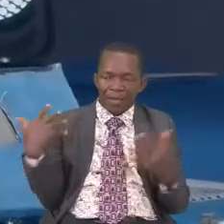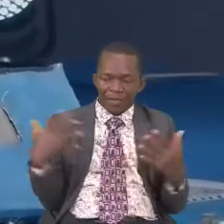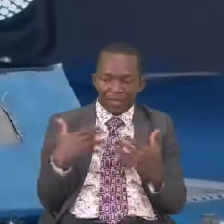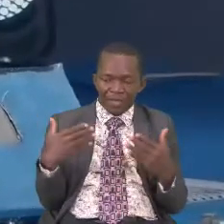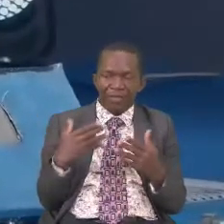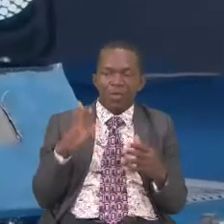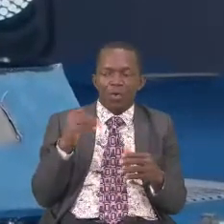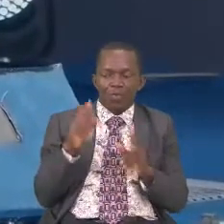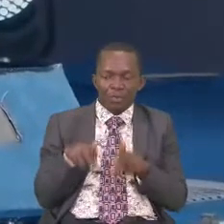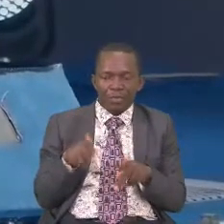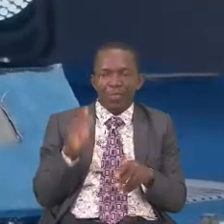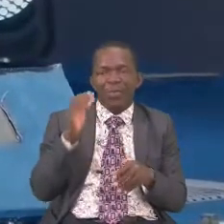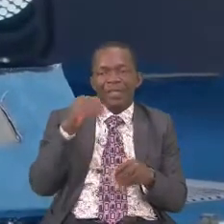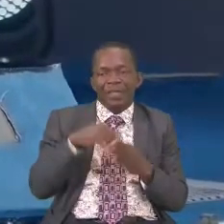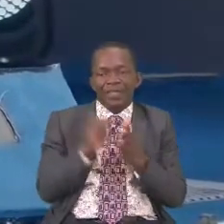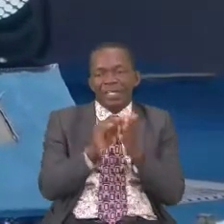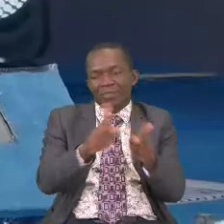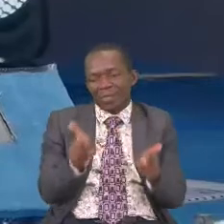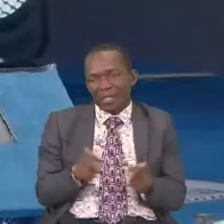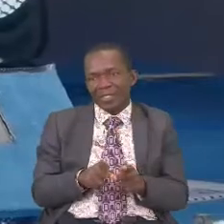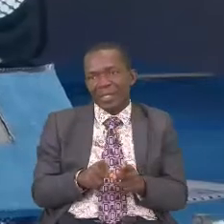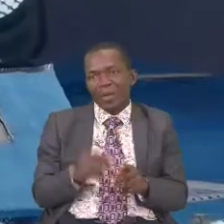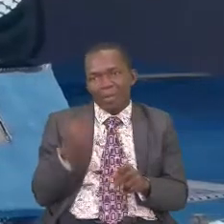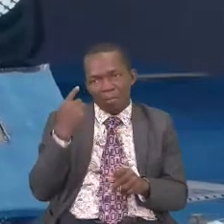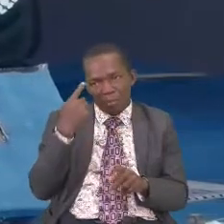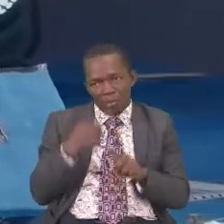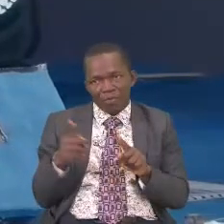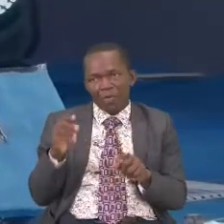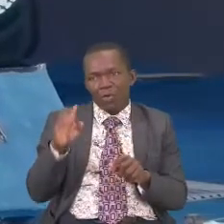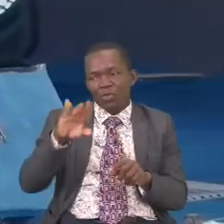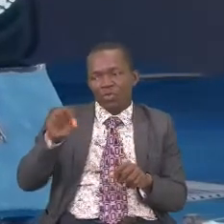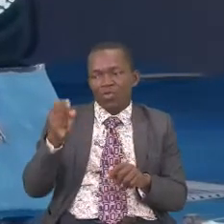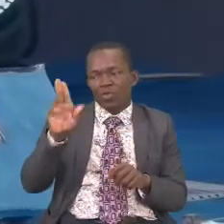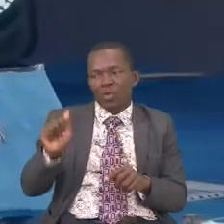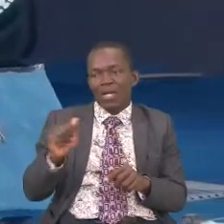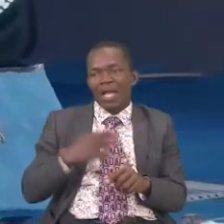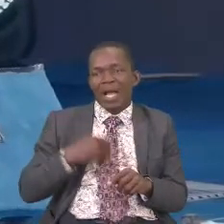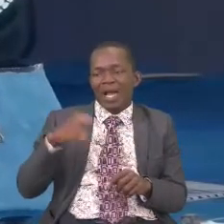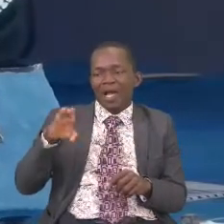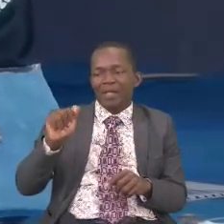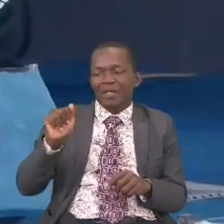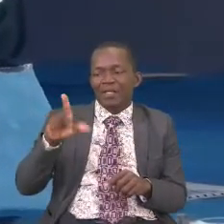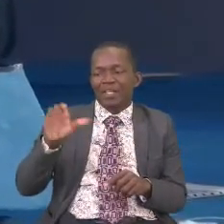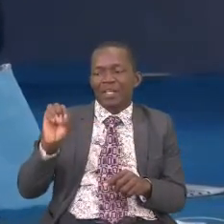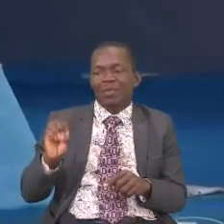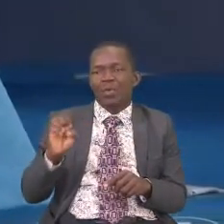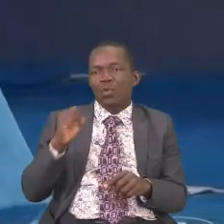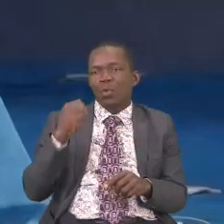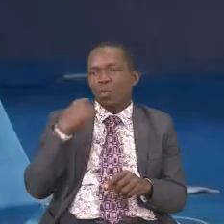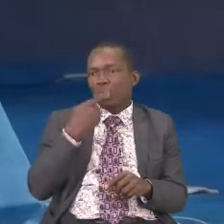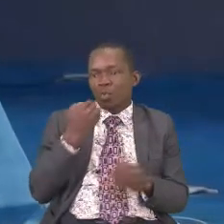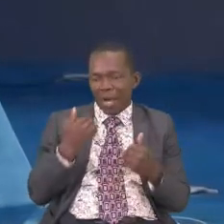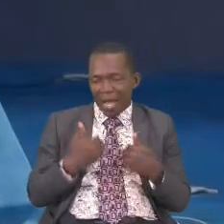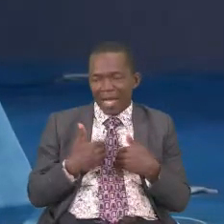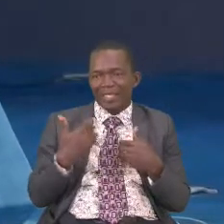the Canaanites. But now, for Joshua, for Caleb, and the people that have the spirit